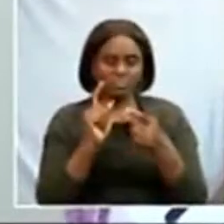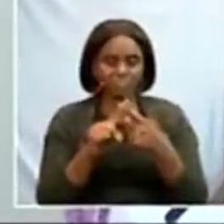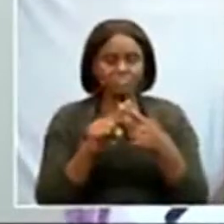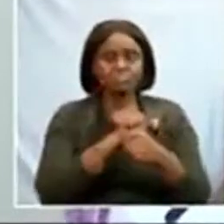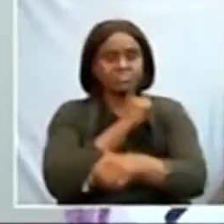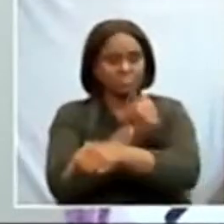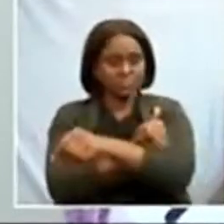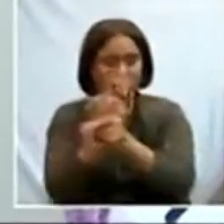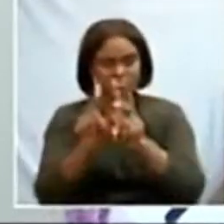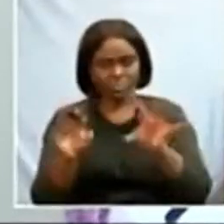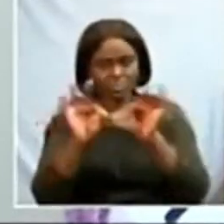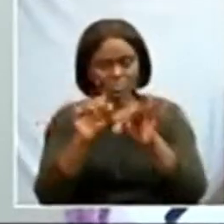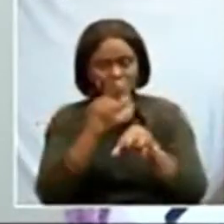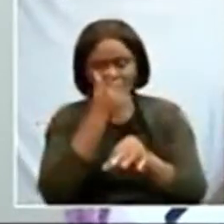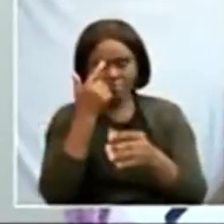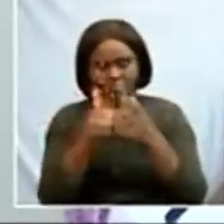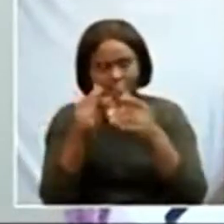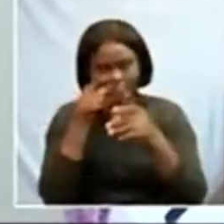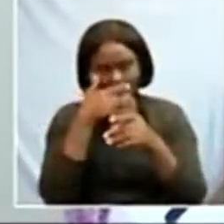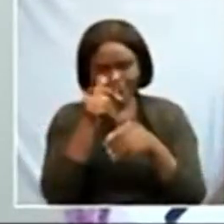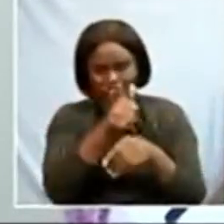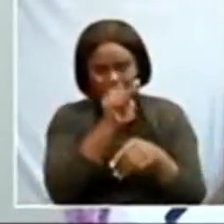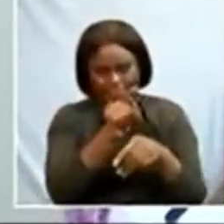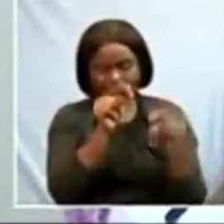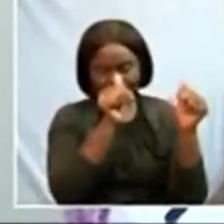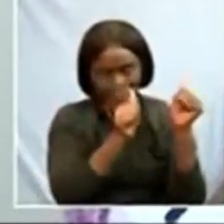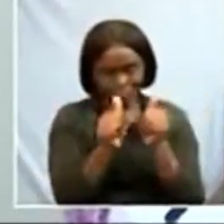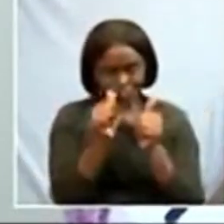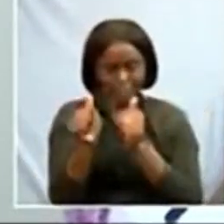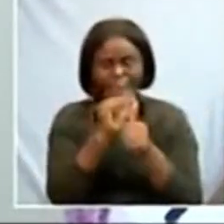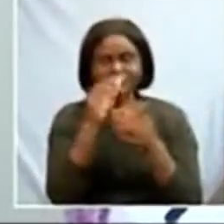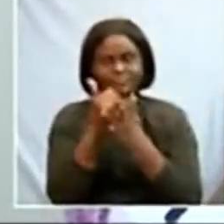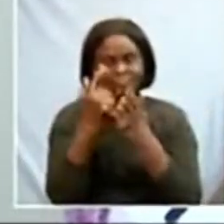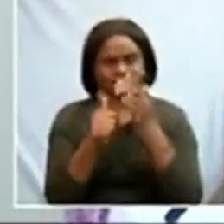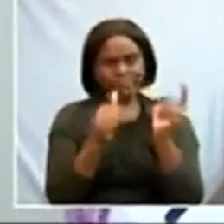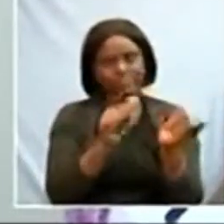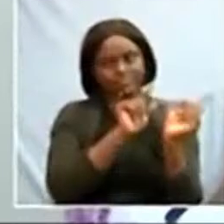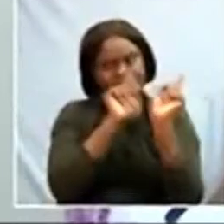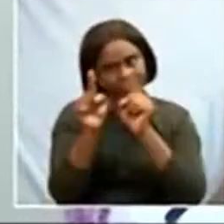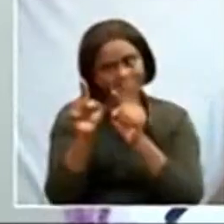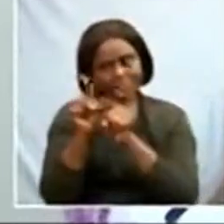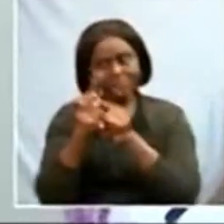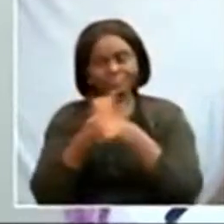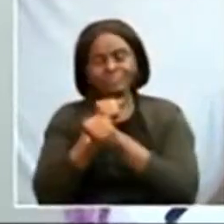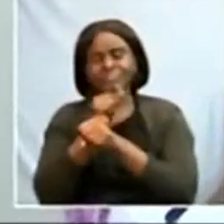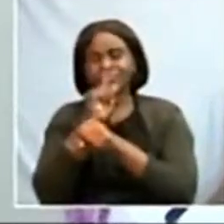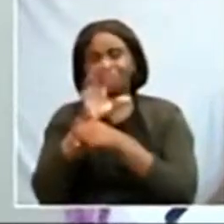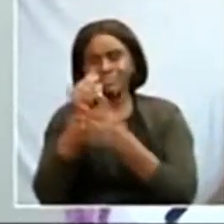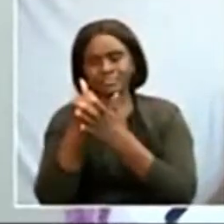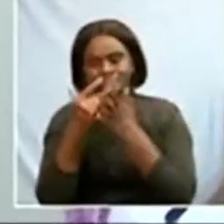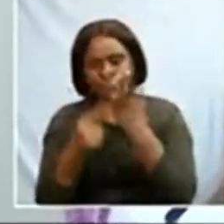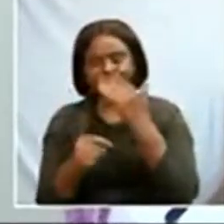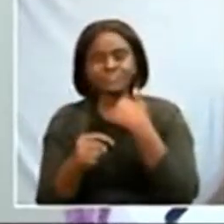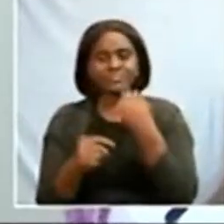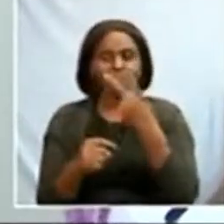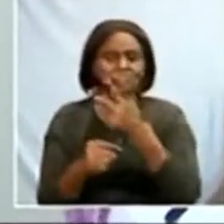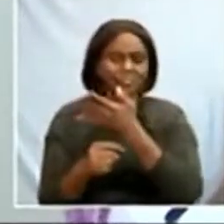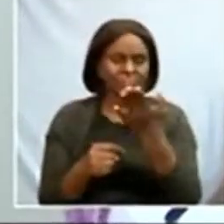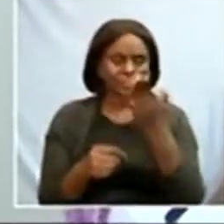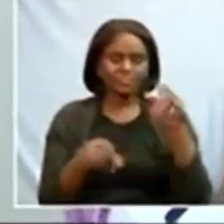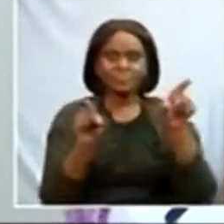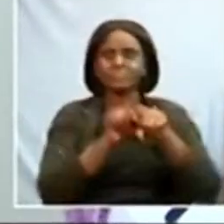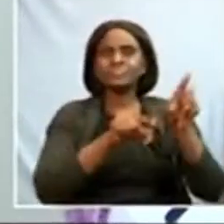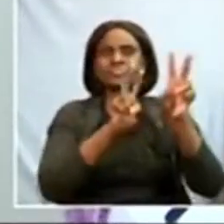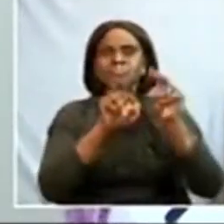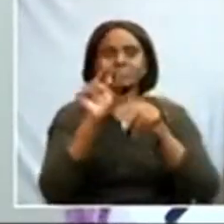relevant authorities that they should take action, or they should come down and make sure that they see these things and